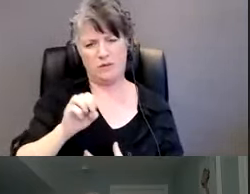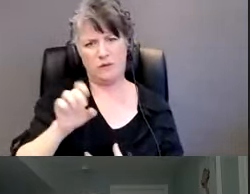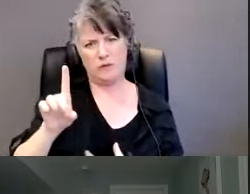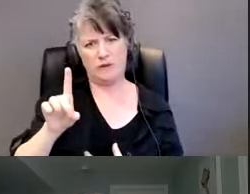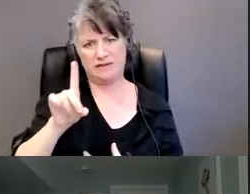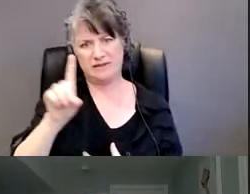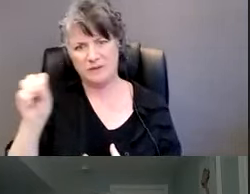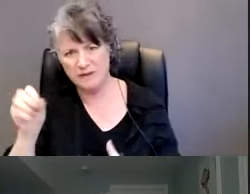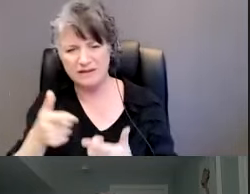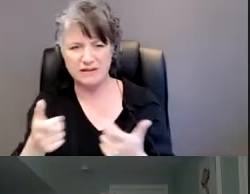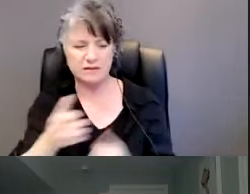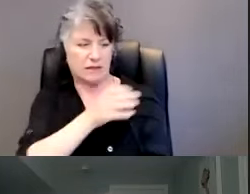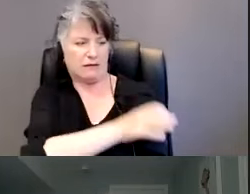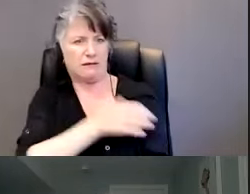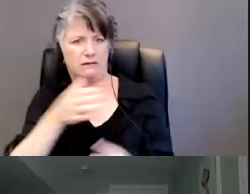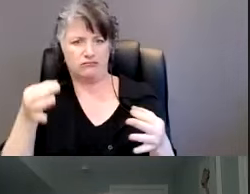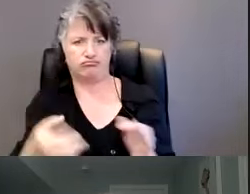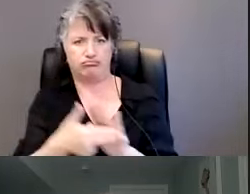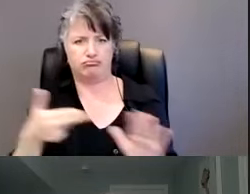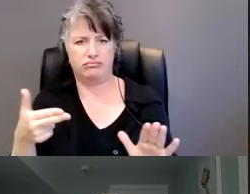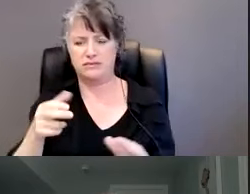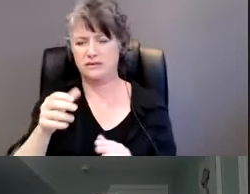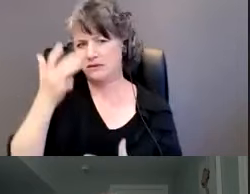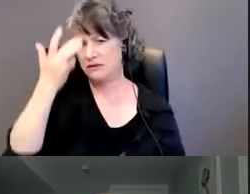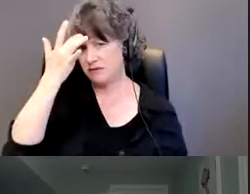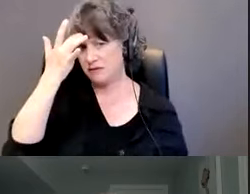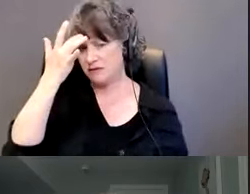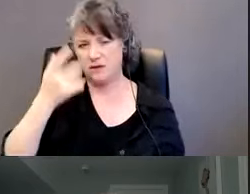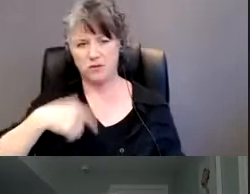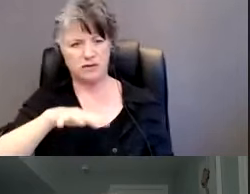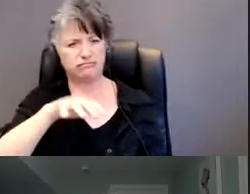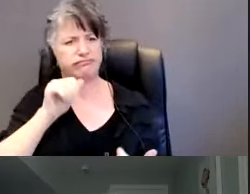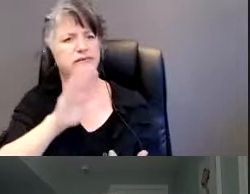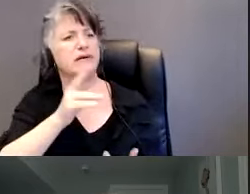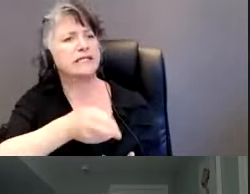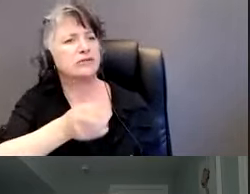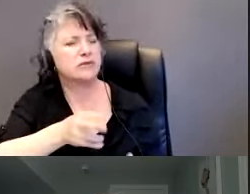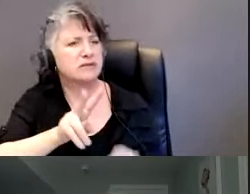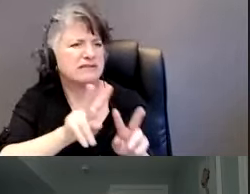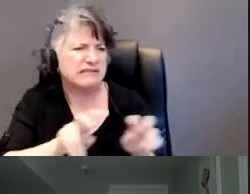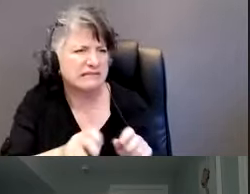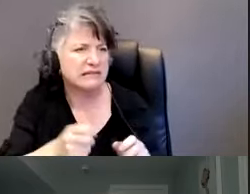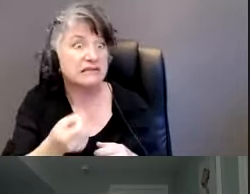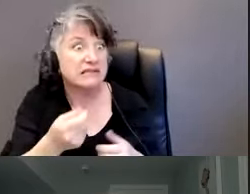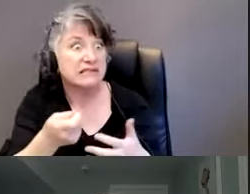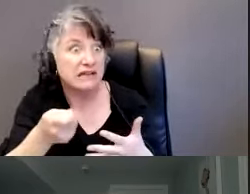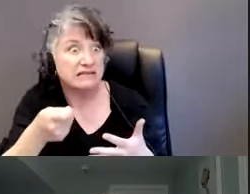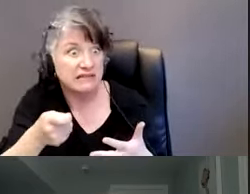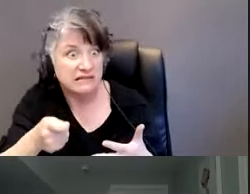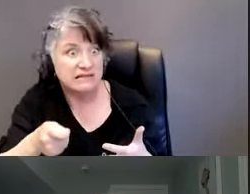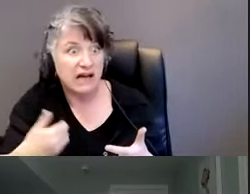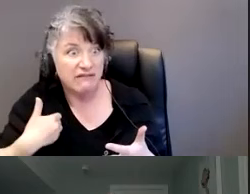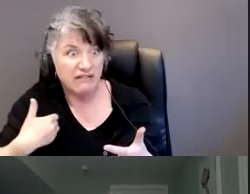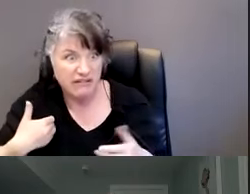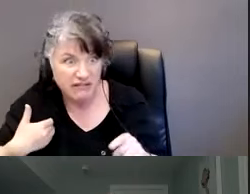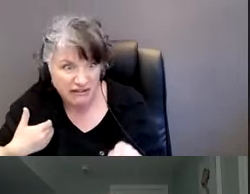of clinical diagnoses and basically syndromes where we take a history, and if someone has most of the features,